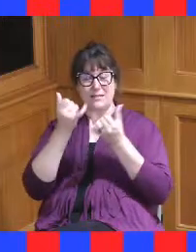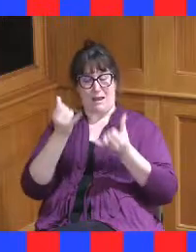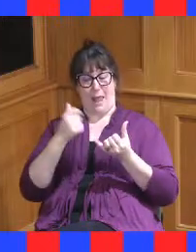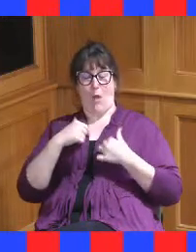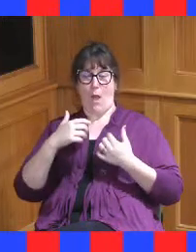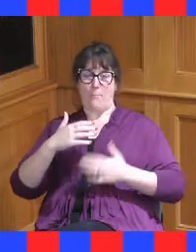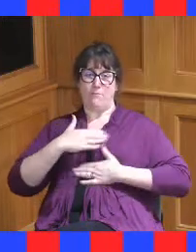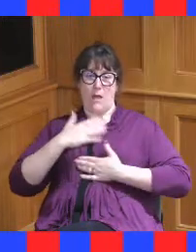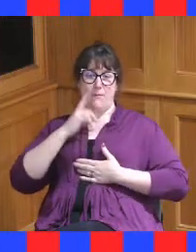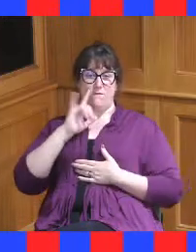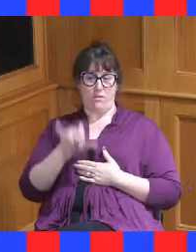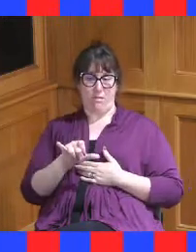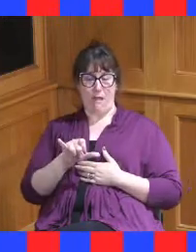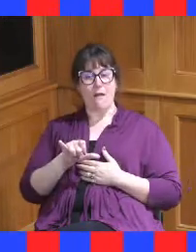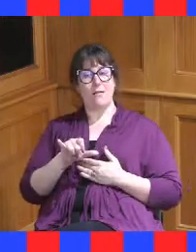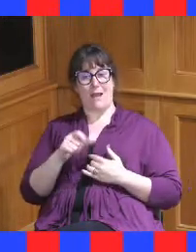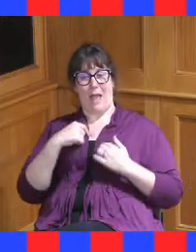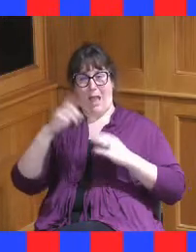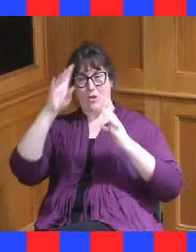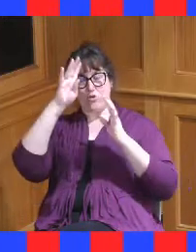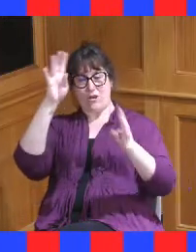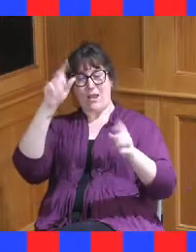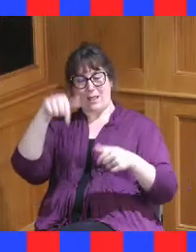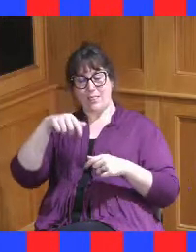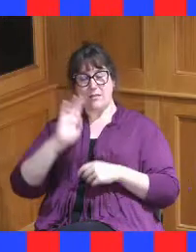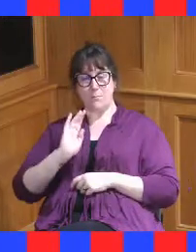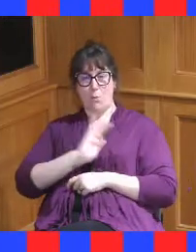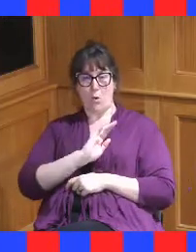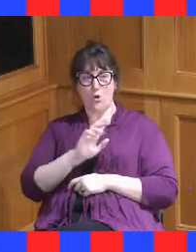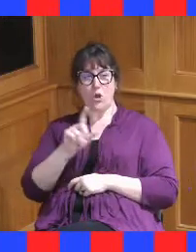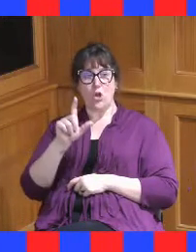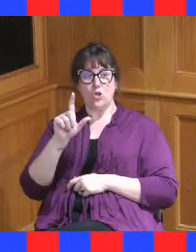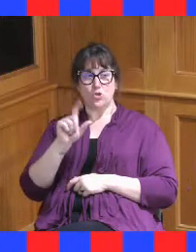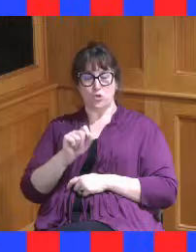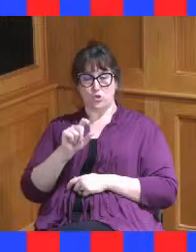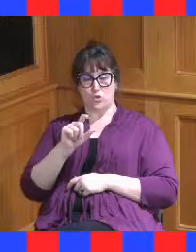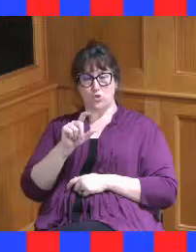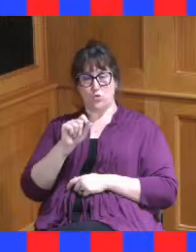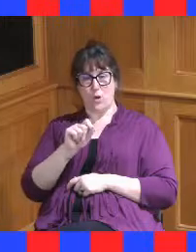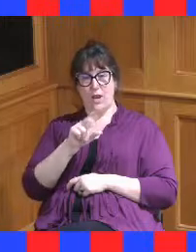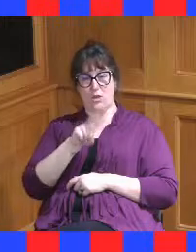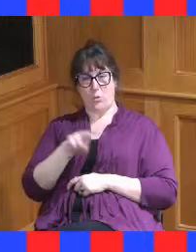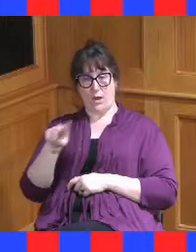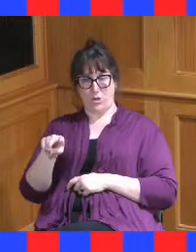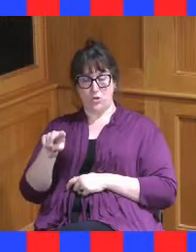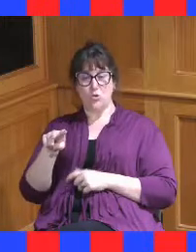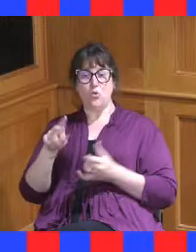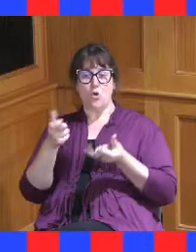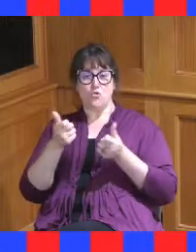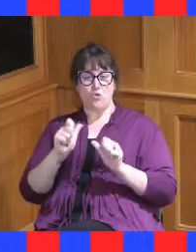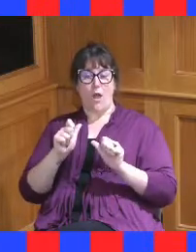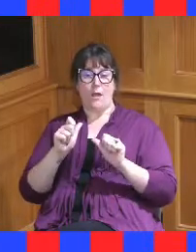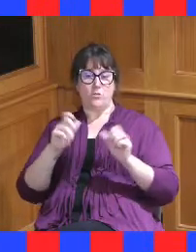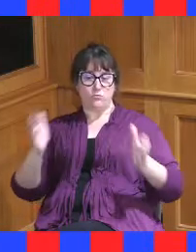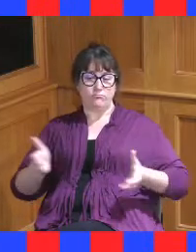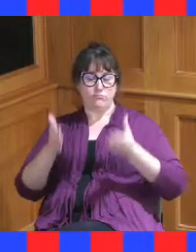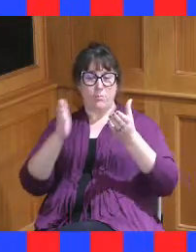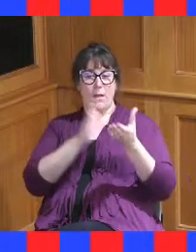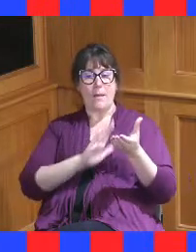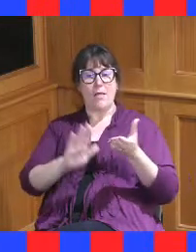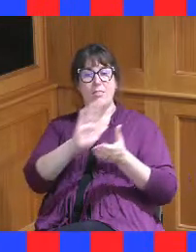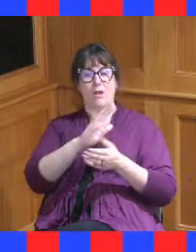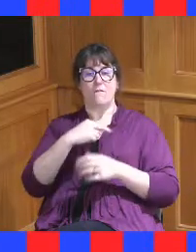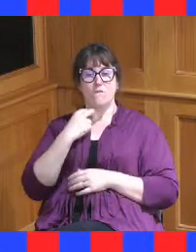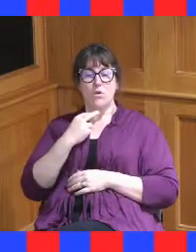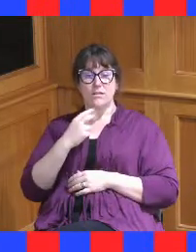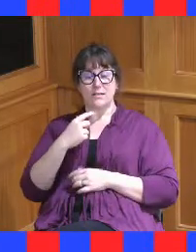for. I created this board in 2022 with the intention to elevate youth voices and improve the foster care system. My favorite part